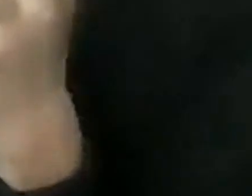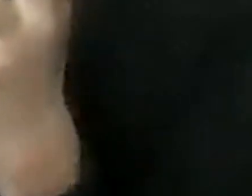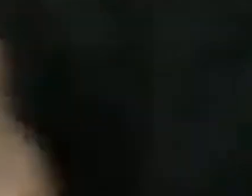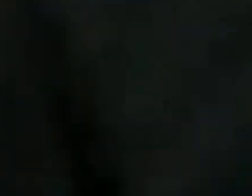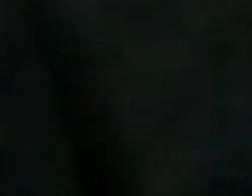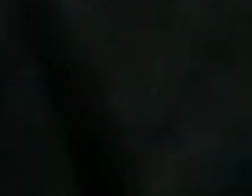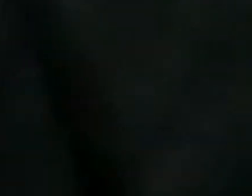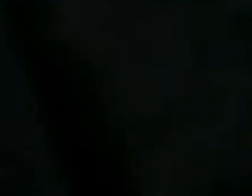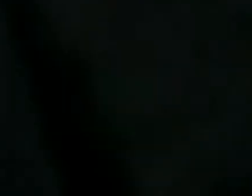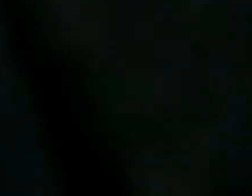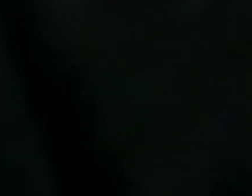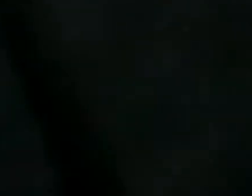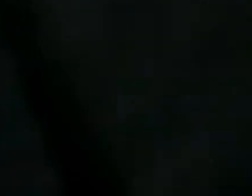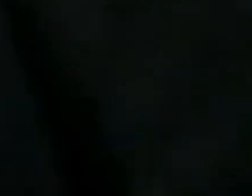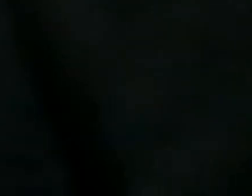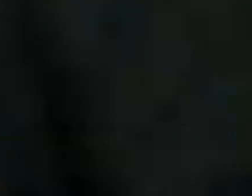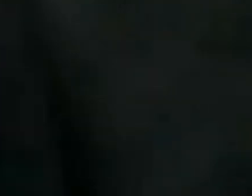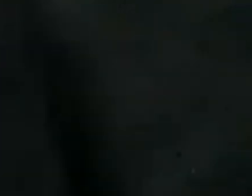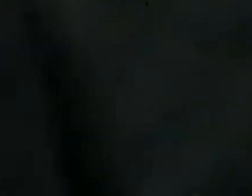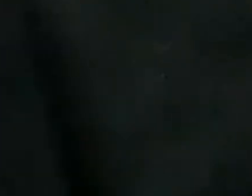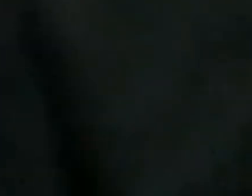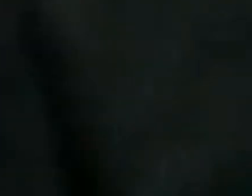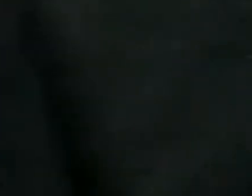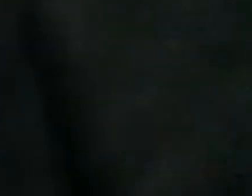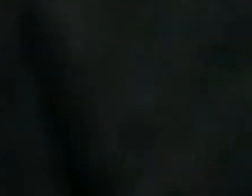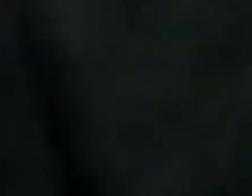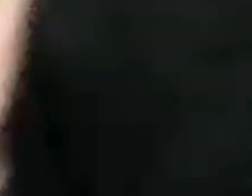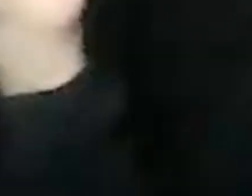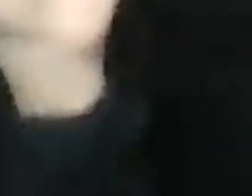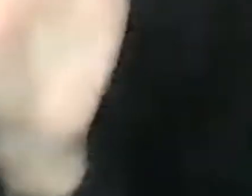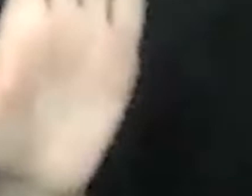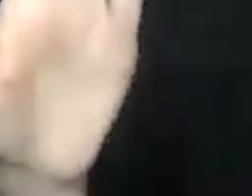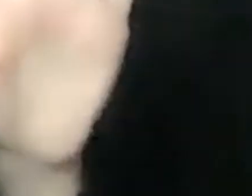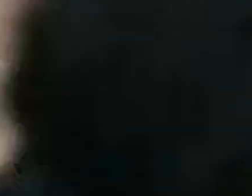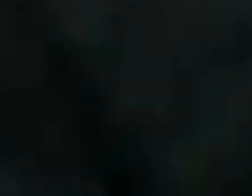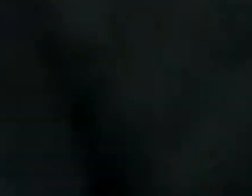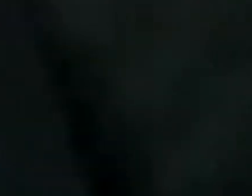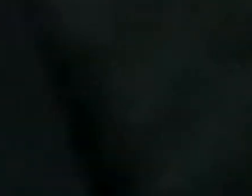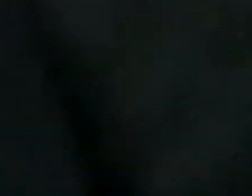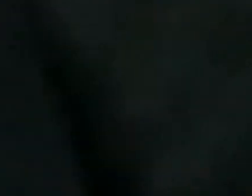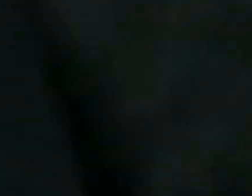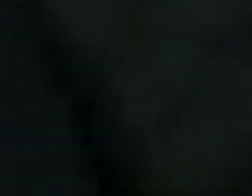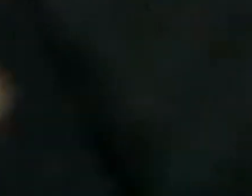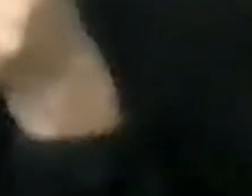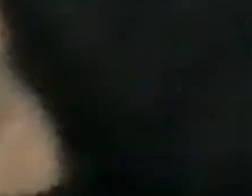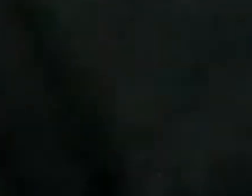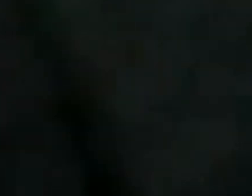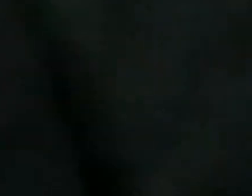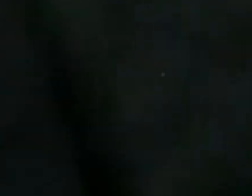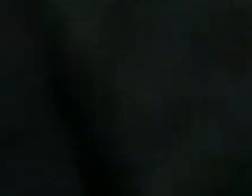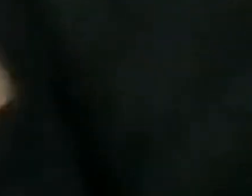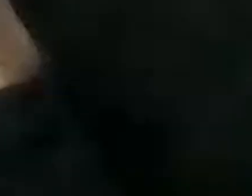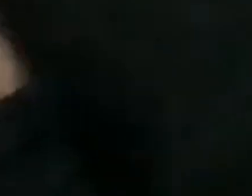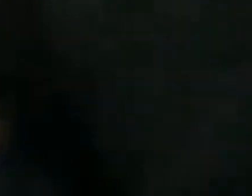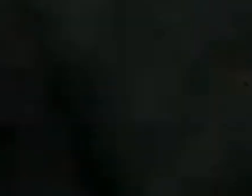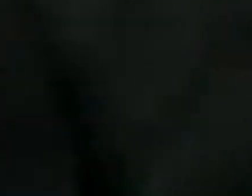us know. As far as also, if you're talking, it would be wonderful to get into the habit of introducing